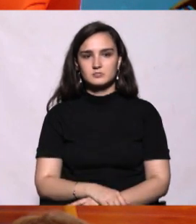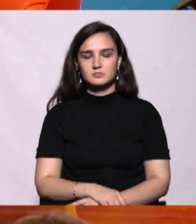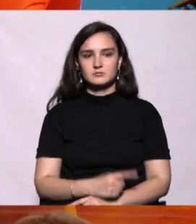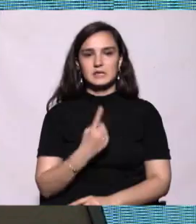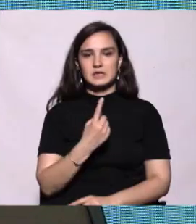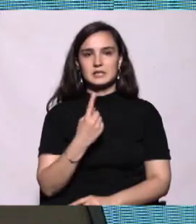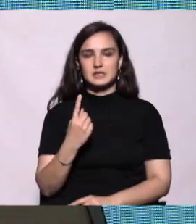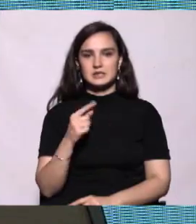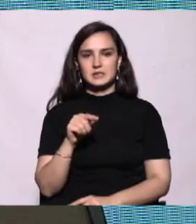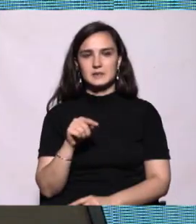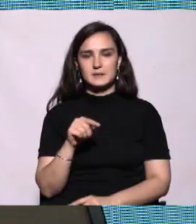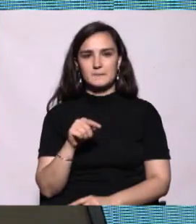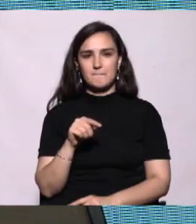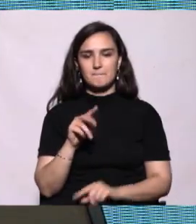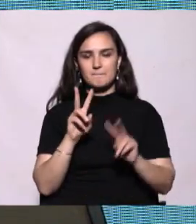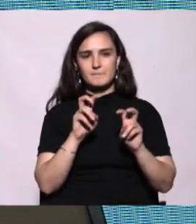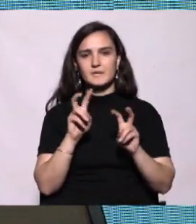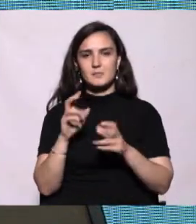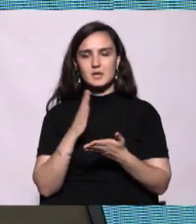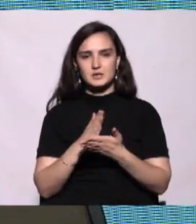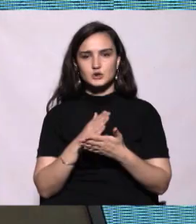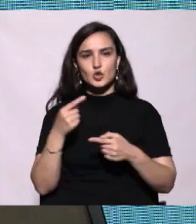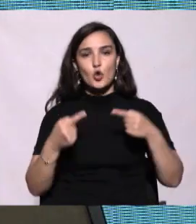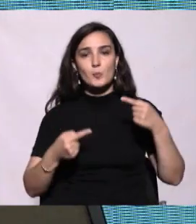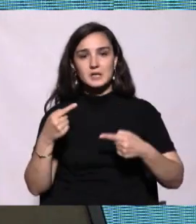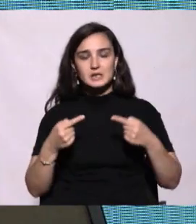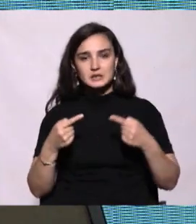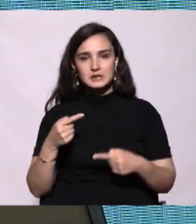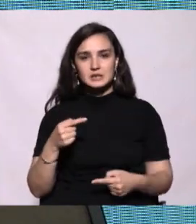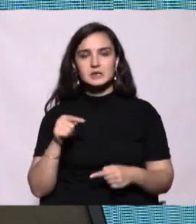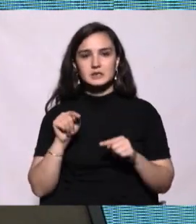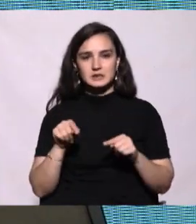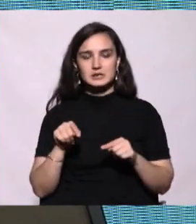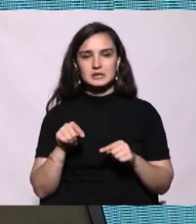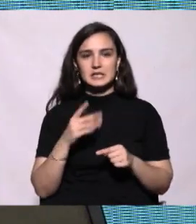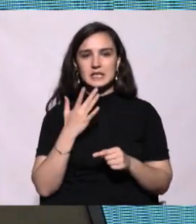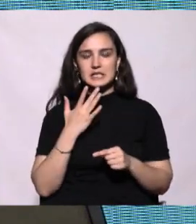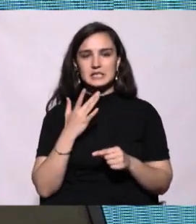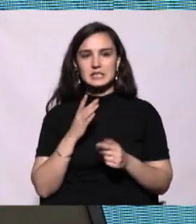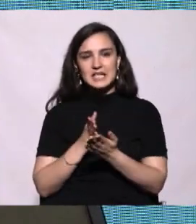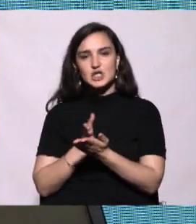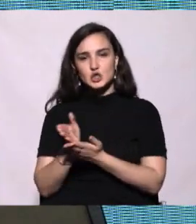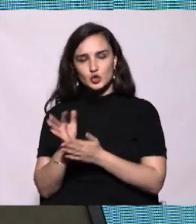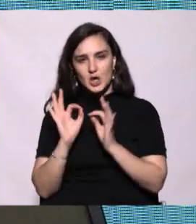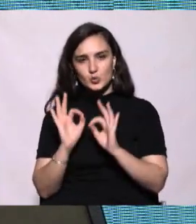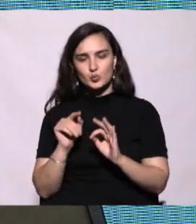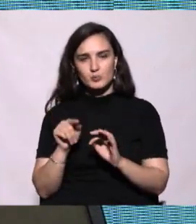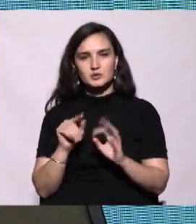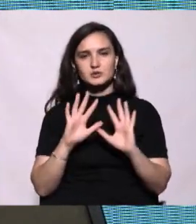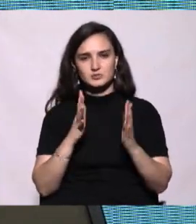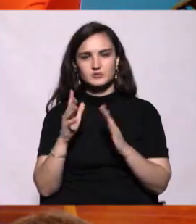of the novel's primary themes is the conflict between rationalism and superstition. Much of the Hound